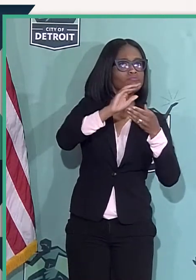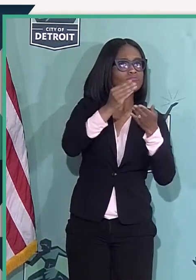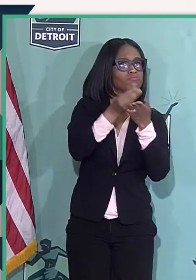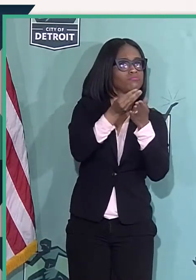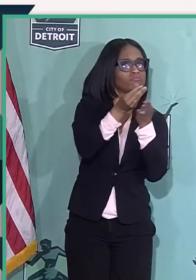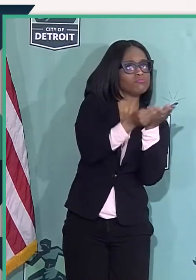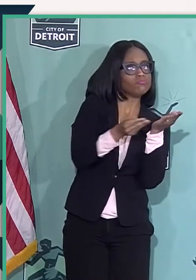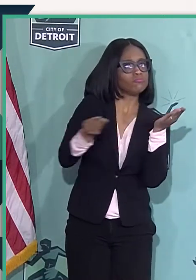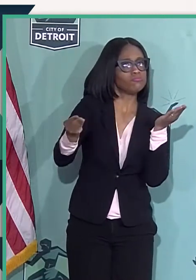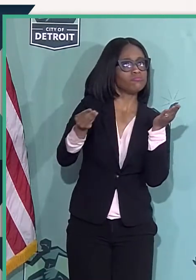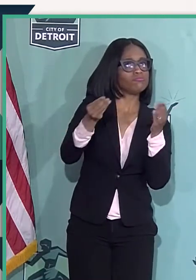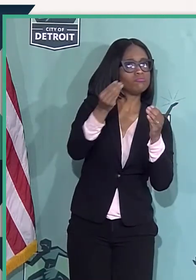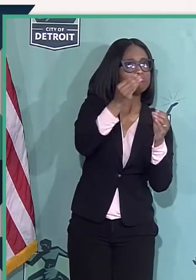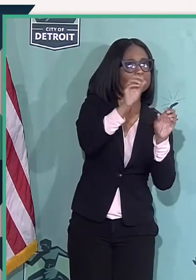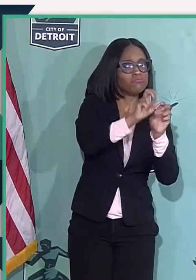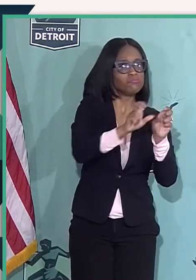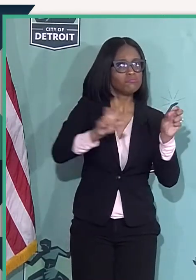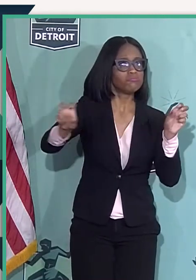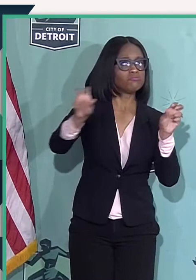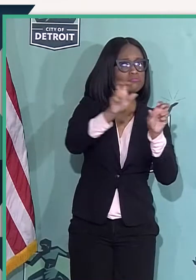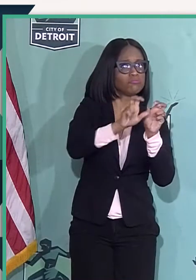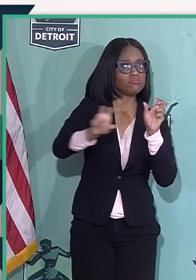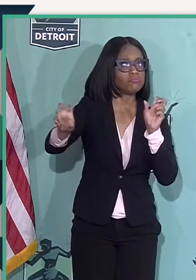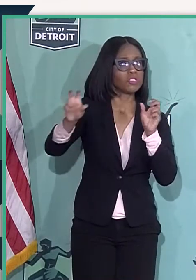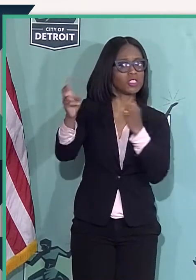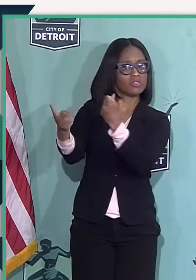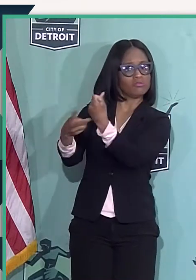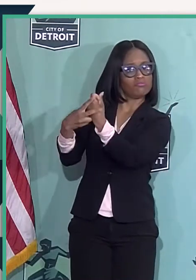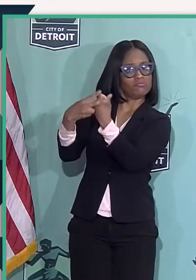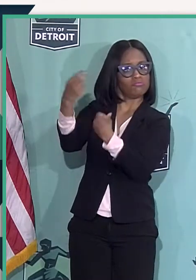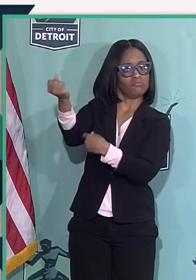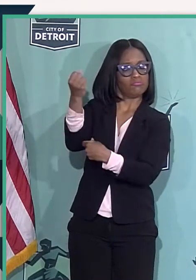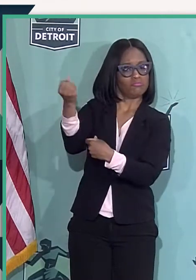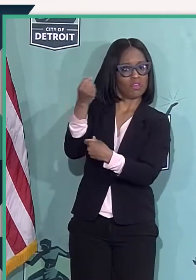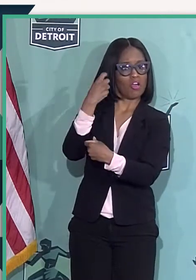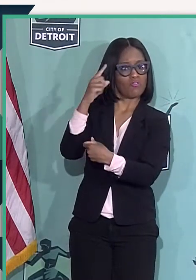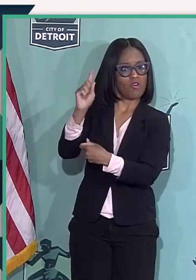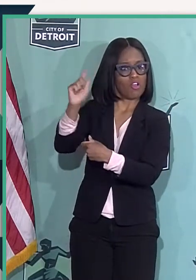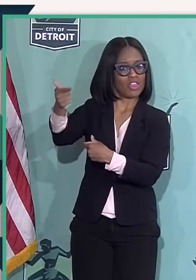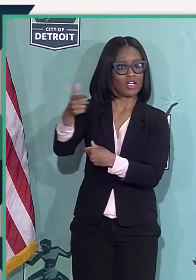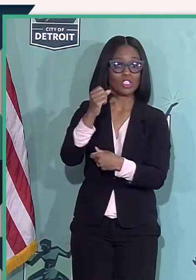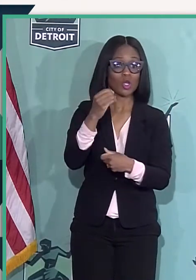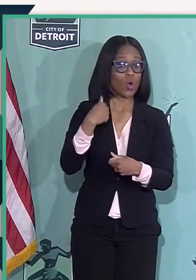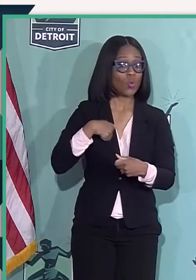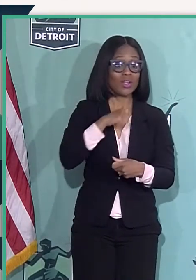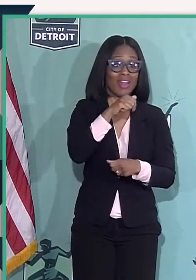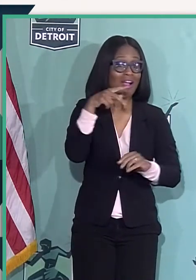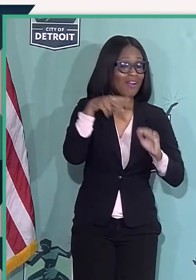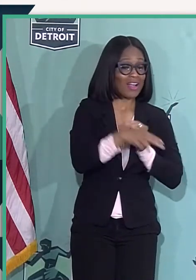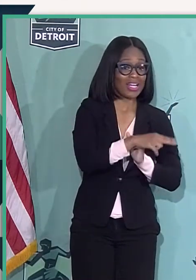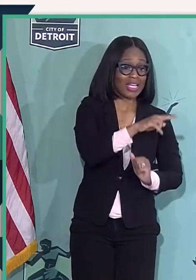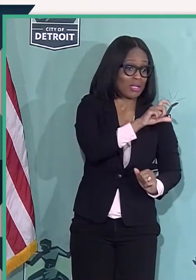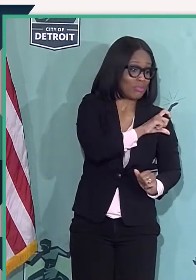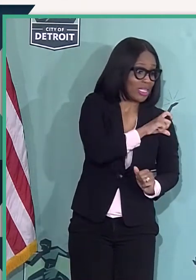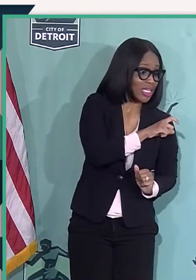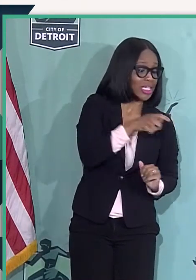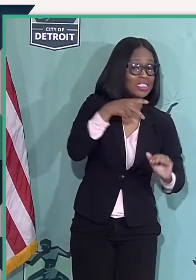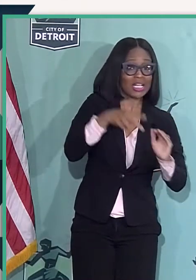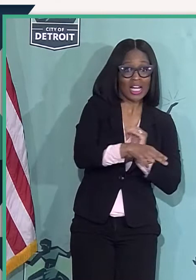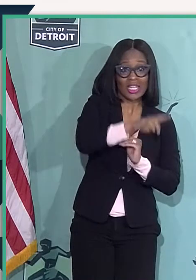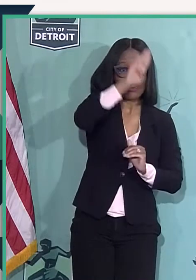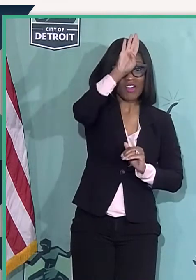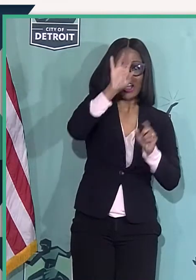a significant rainy day fund and a significant reserve. And so we're not cutting police and fire as we have in past